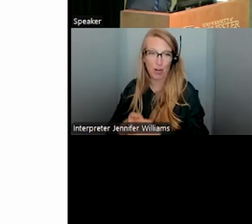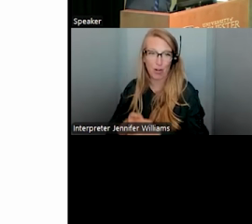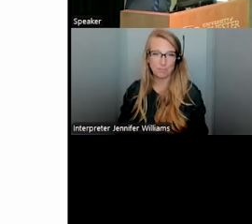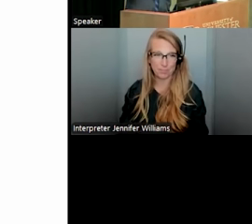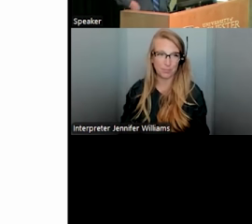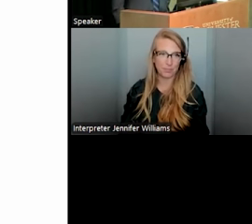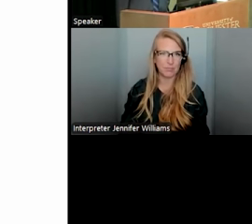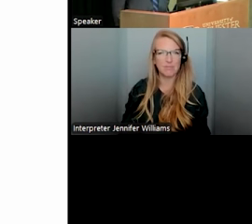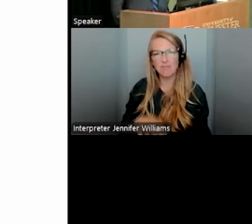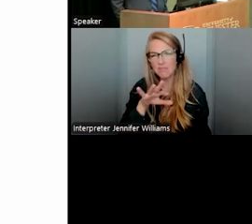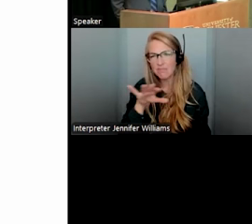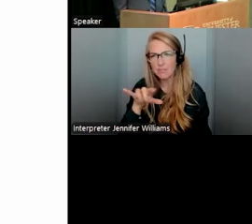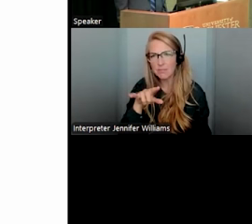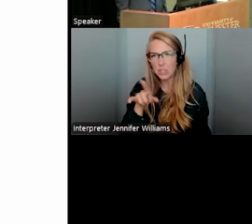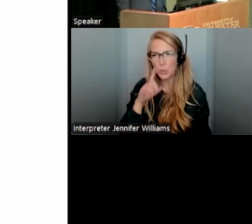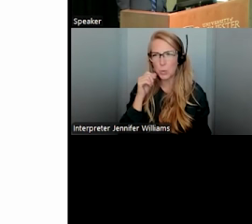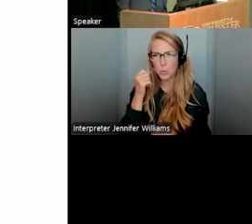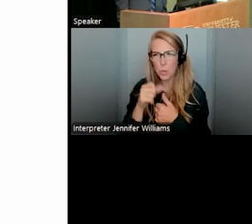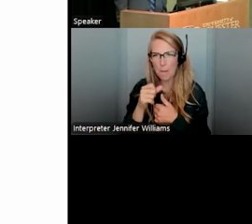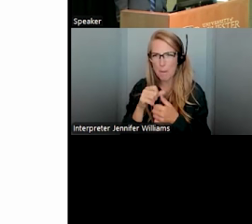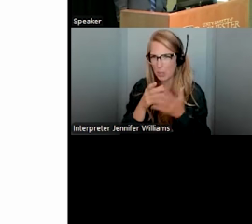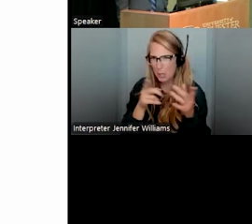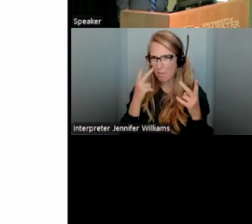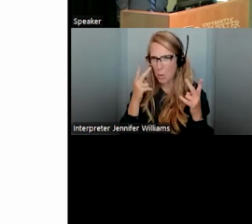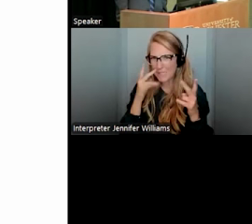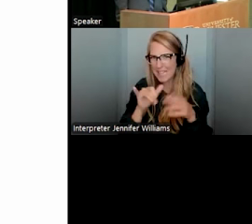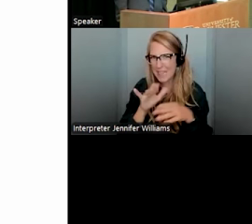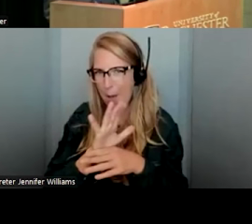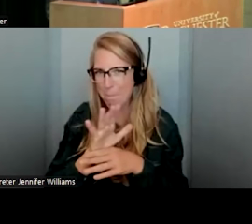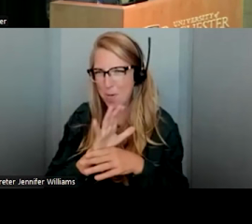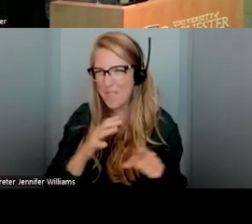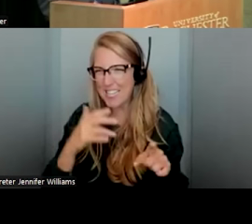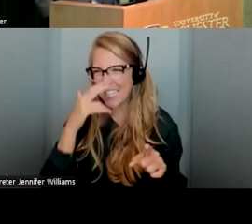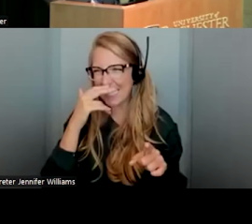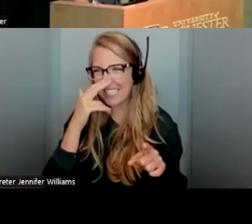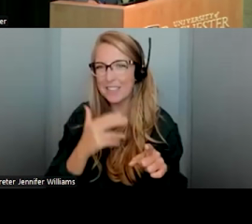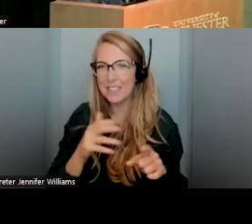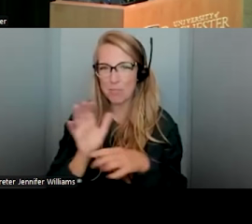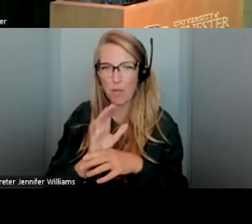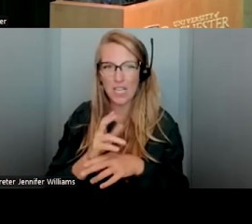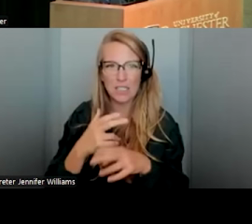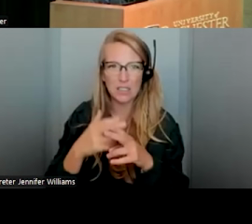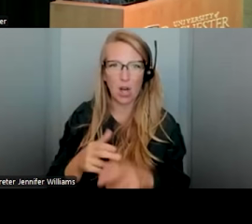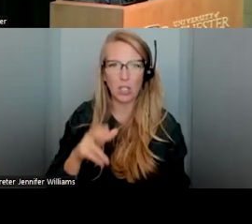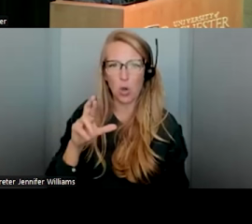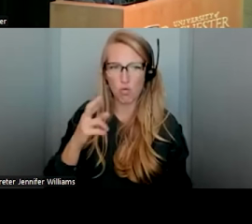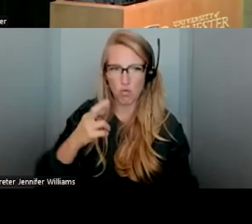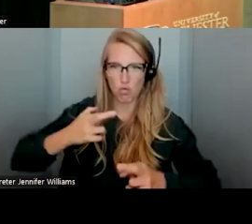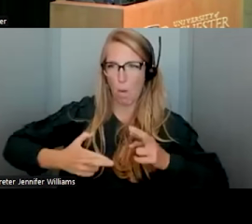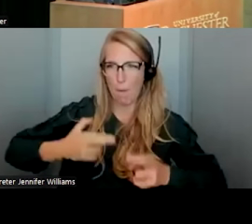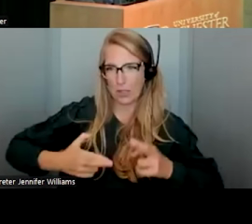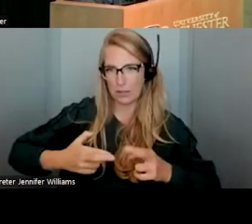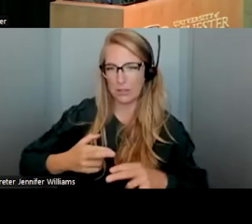I don't know if you remember, some of you have seen the movie, the animation movie, The Robots in 2005, there's a